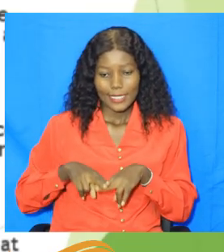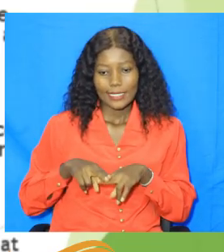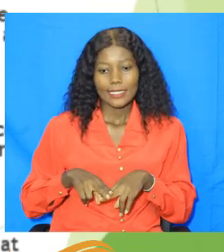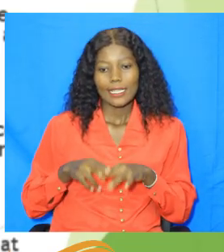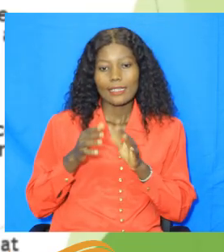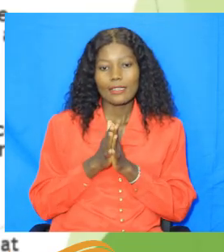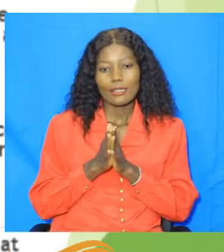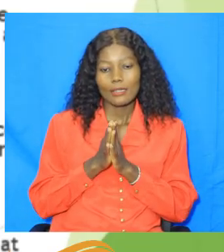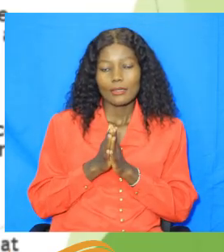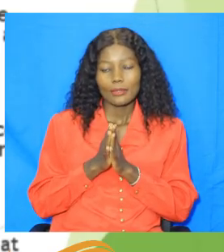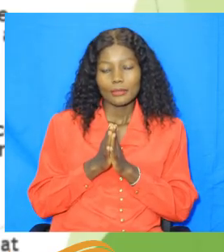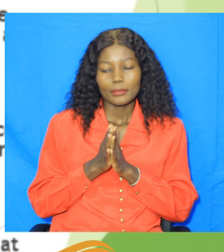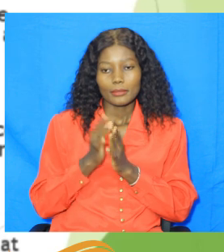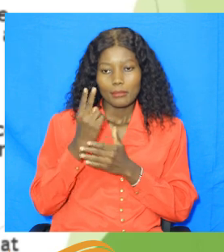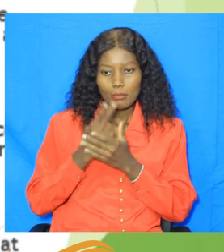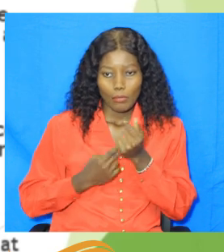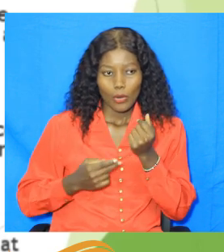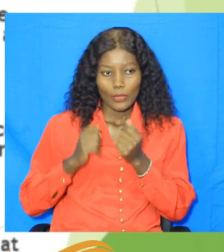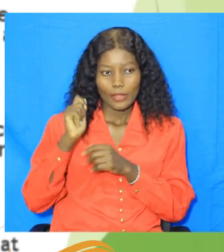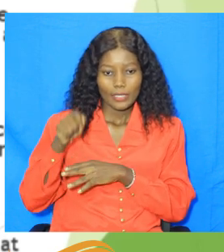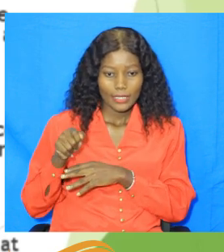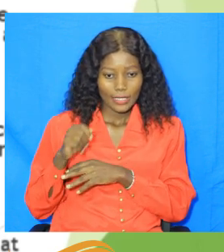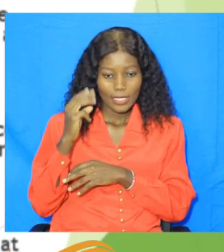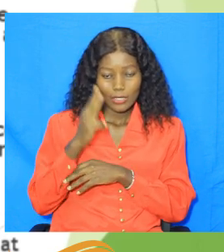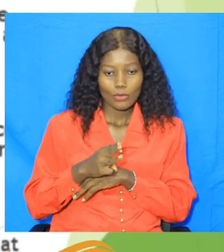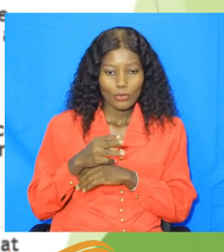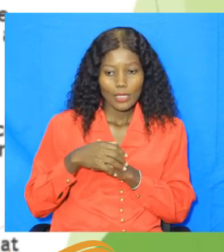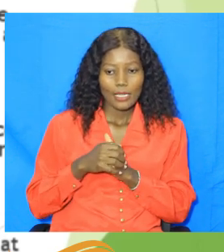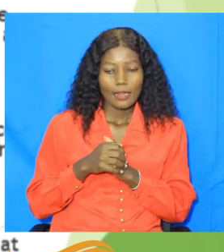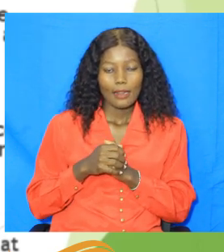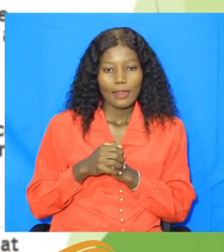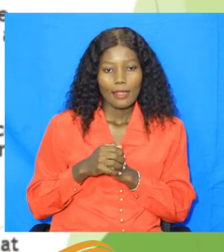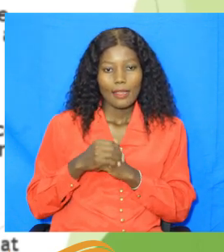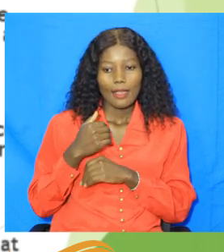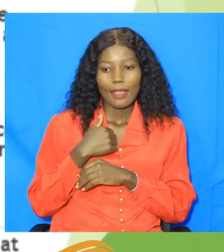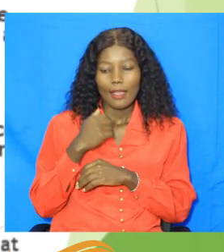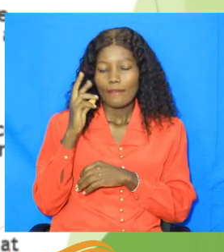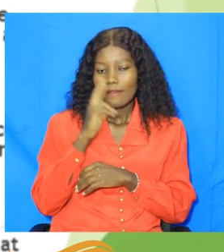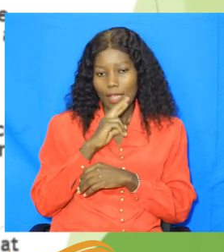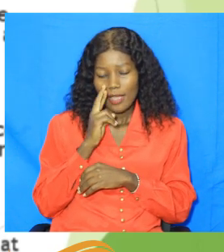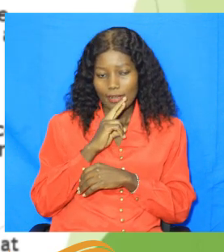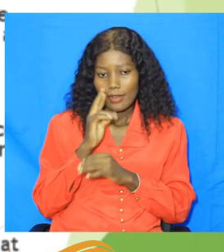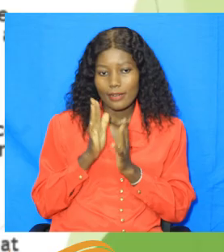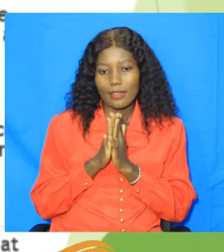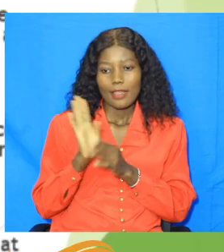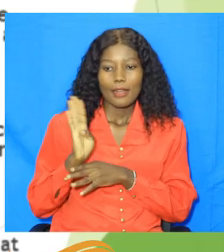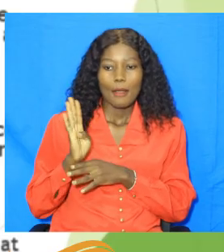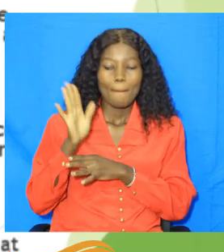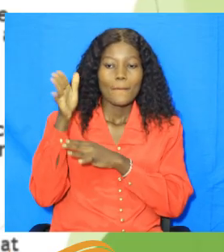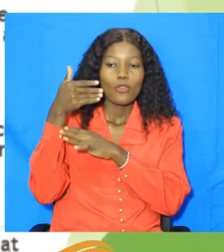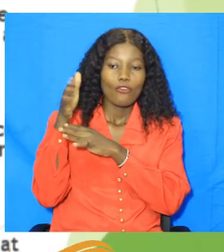the flag. Both judges will be equipped with a red and blue flag.